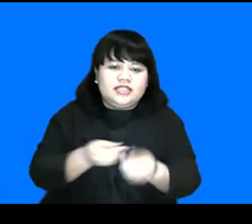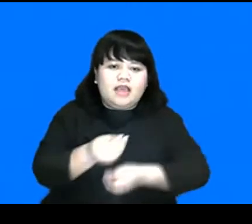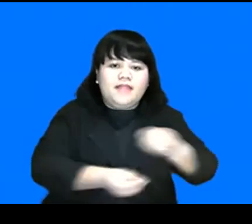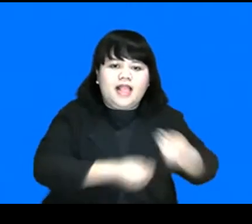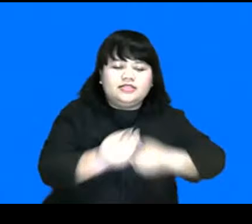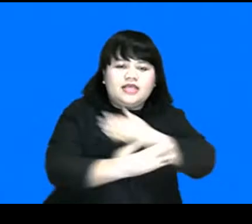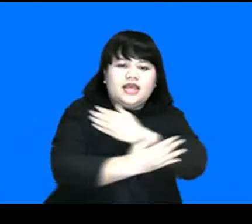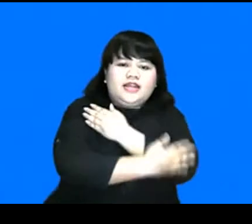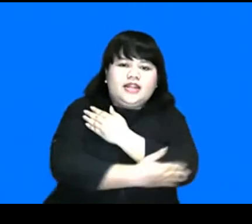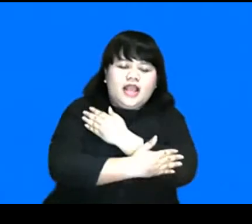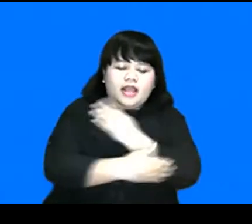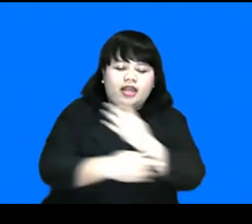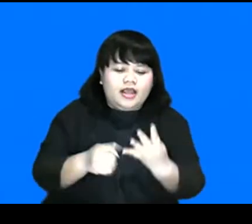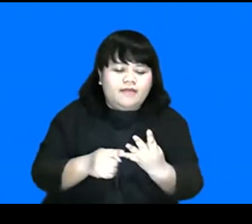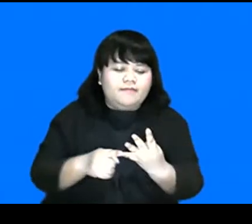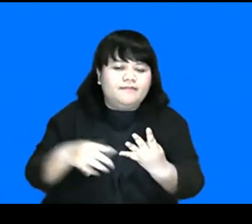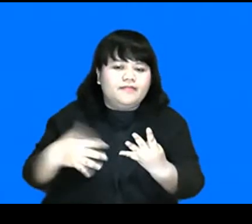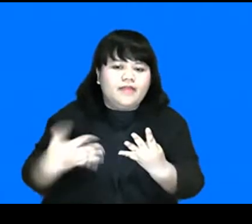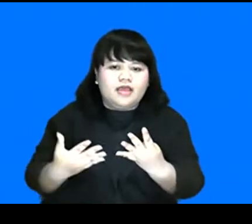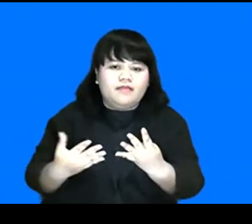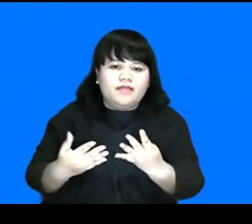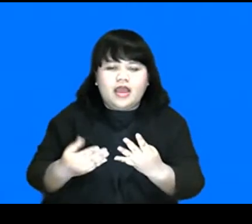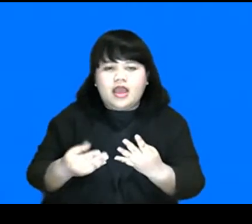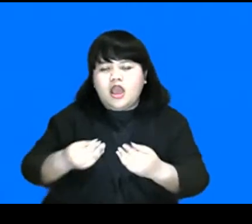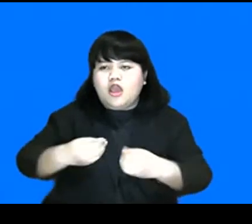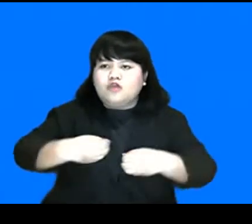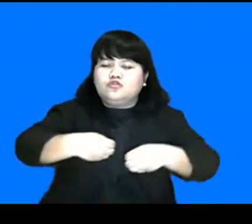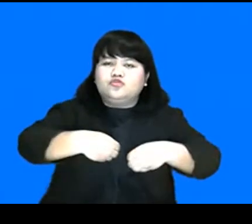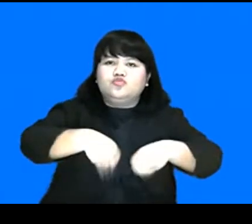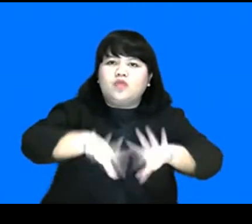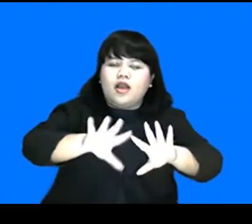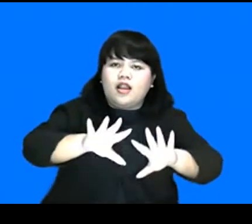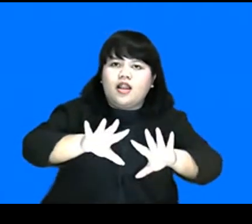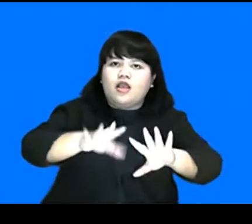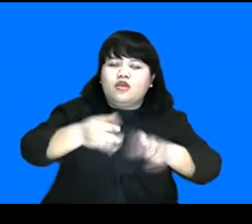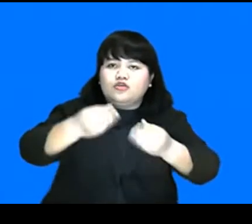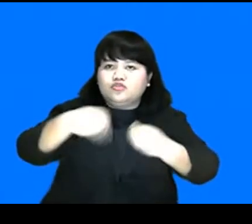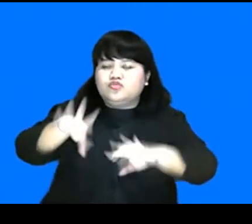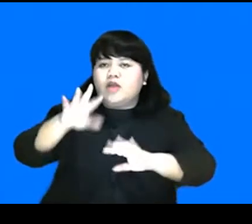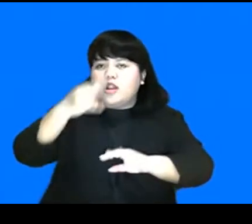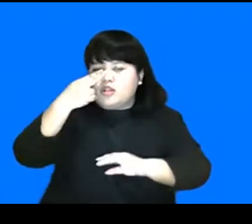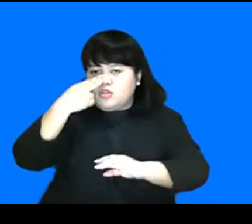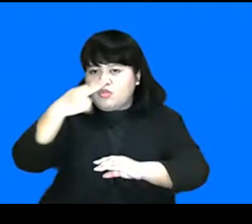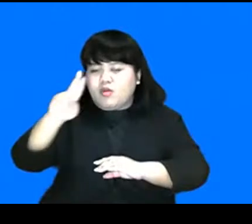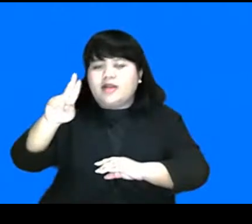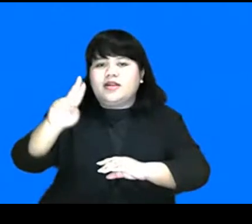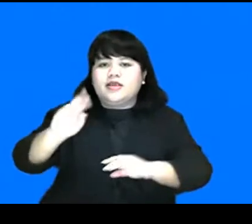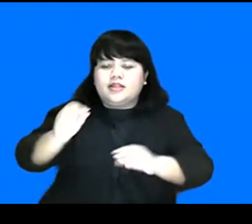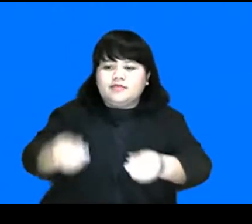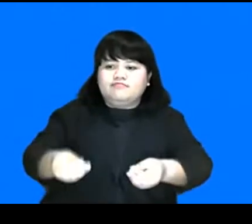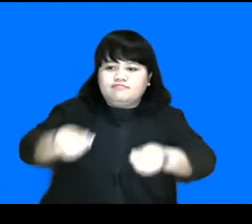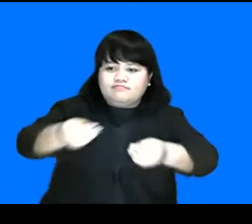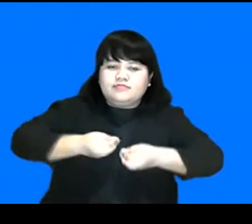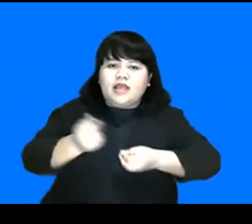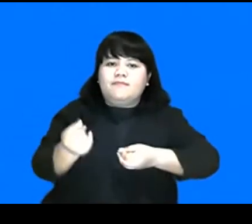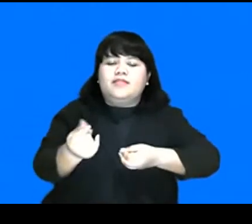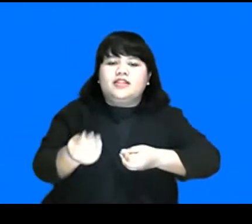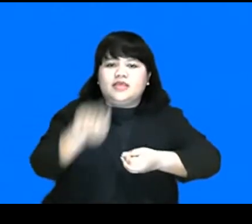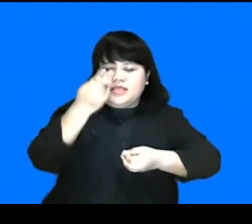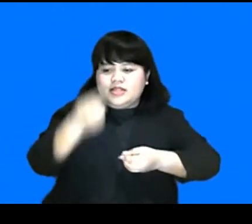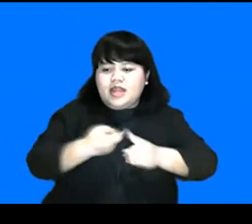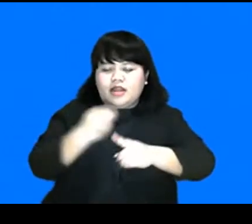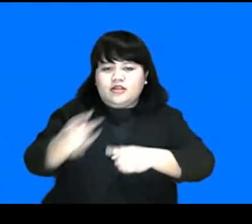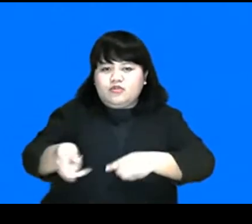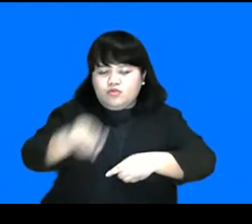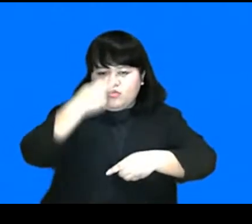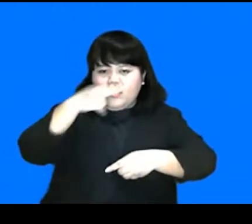minus imports. Mm-hmm. So with imposing a wealth tax, first, we'll increase the state revenue. Means that